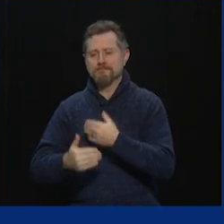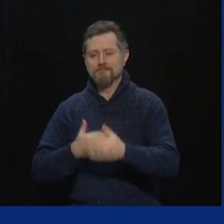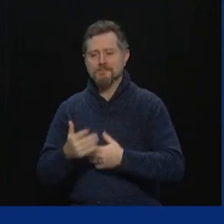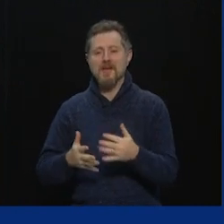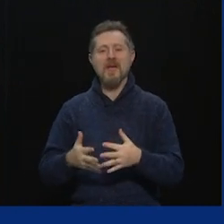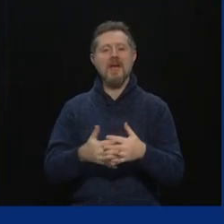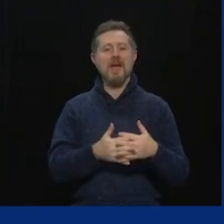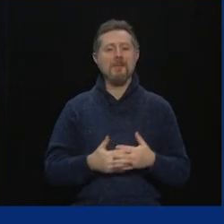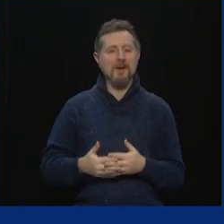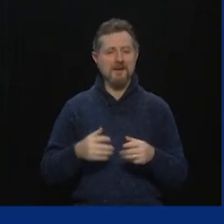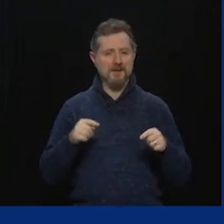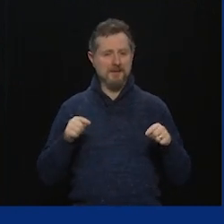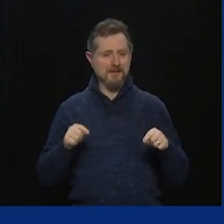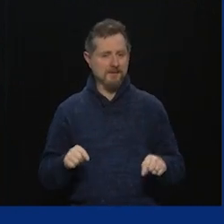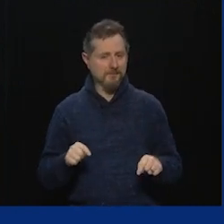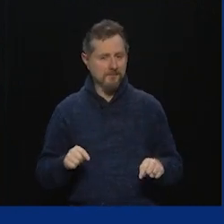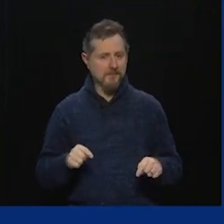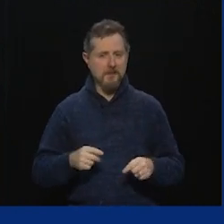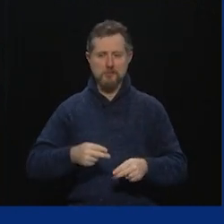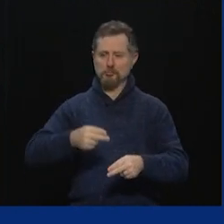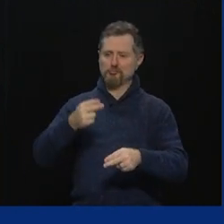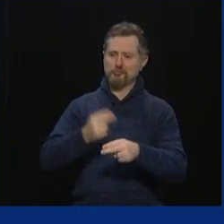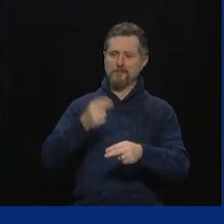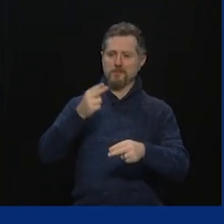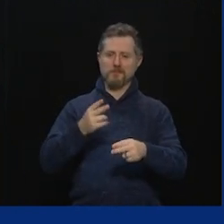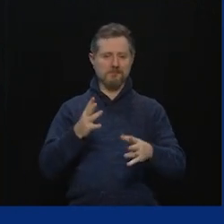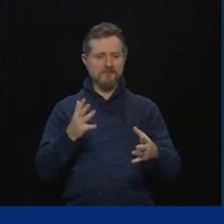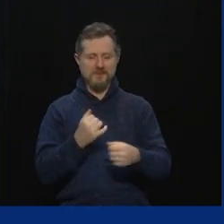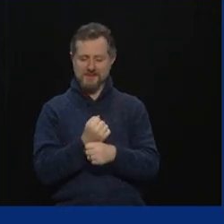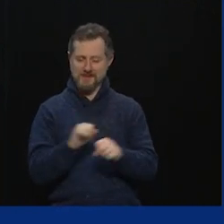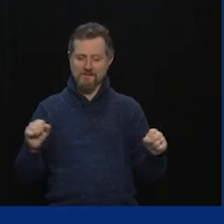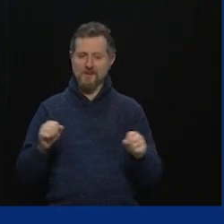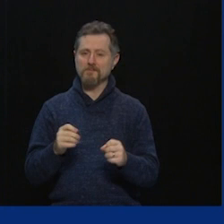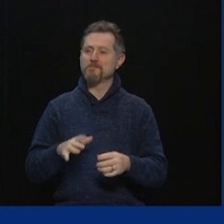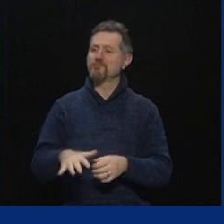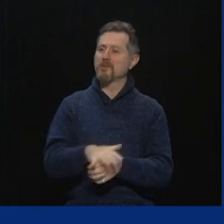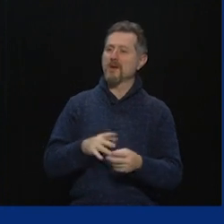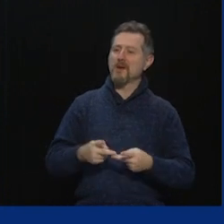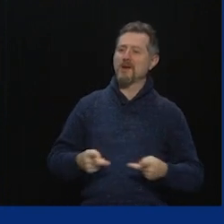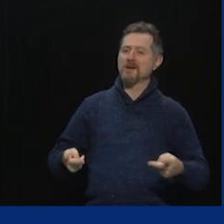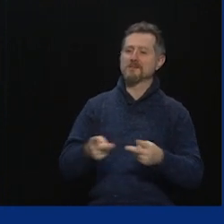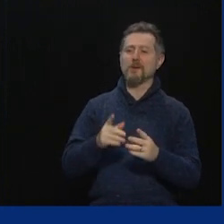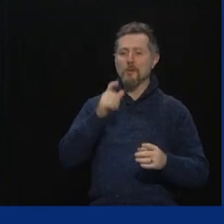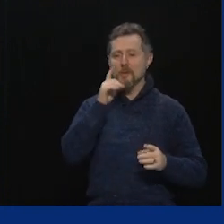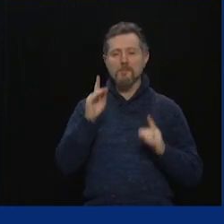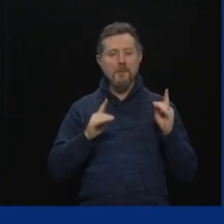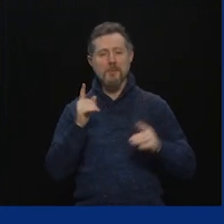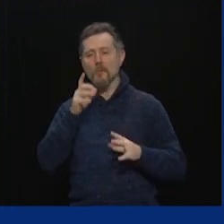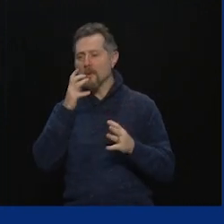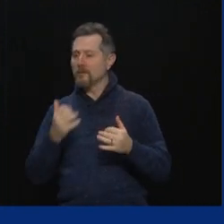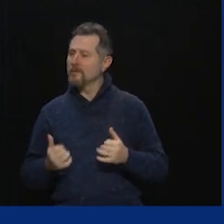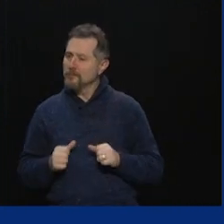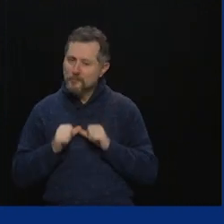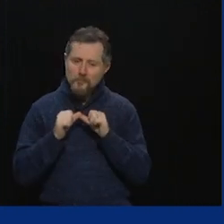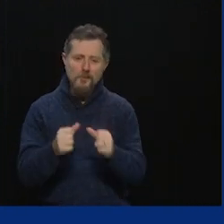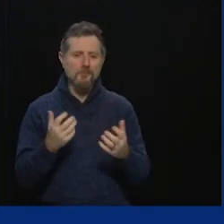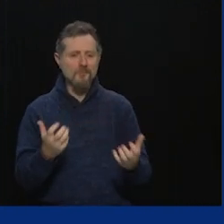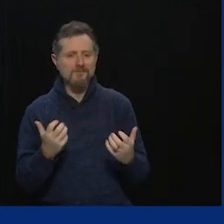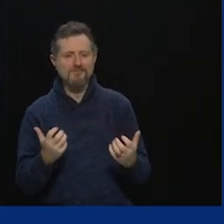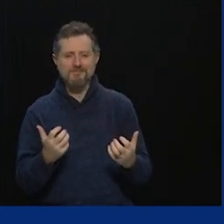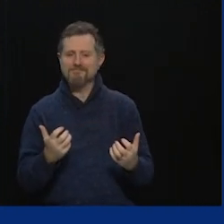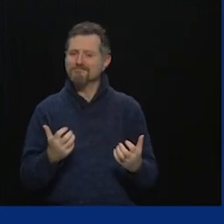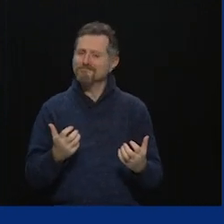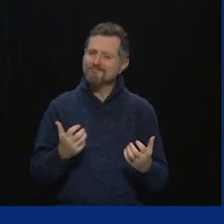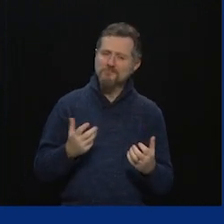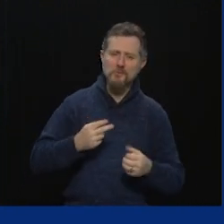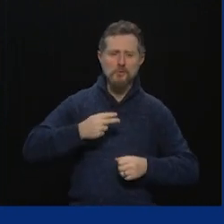as a safe haven for people who seek to continue to exercise the freedom of thought,